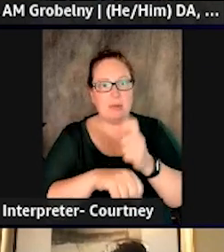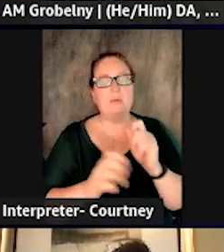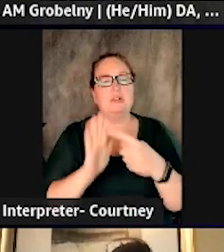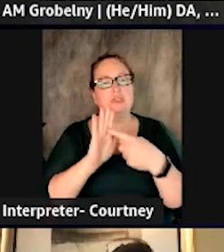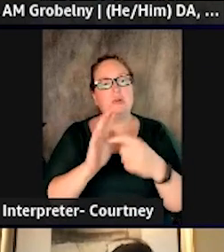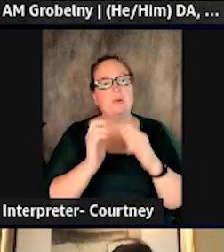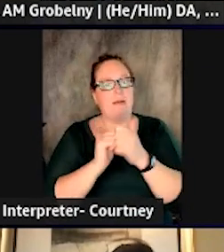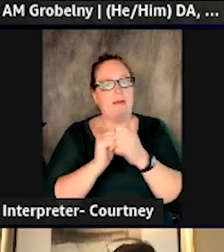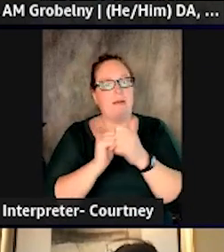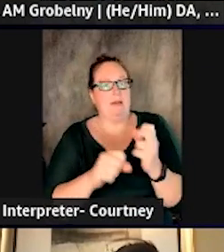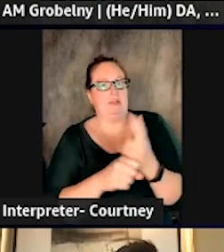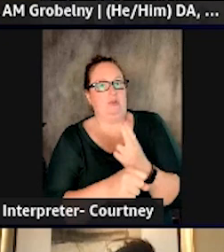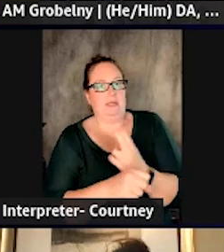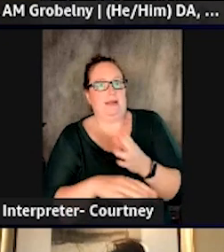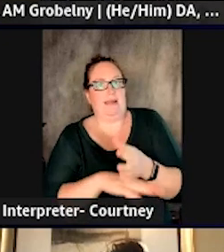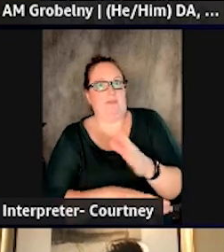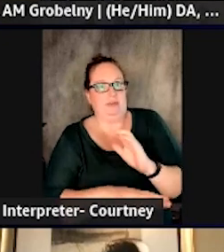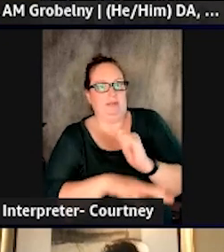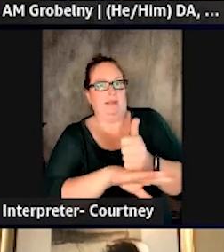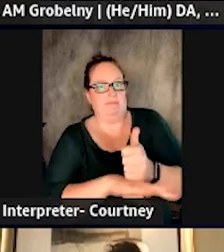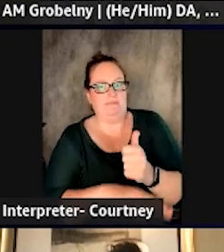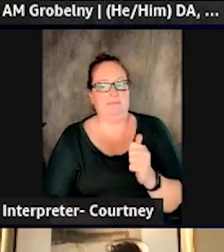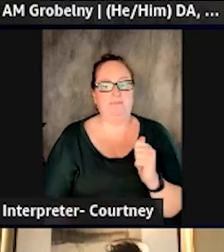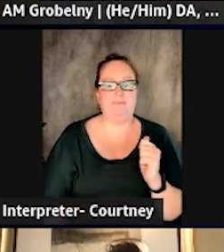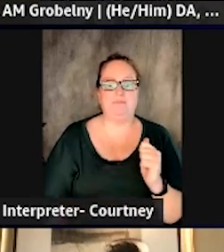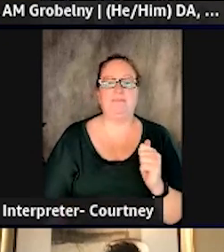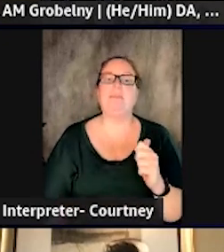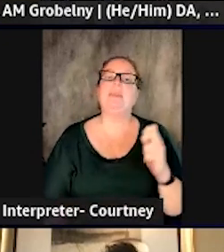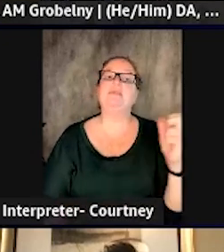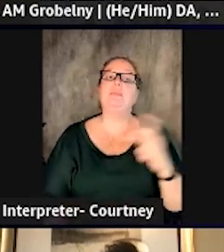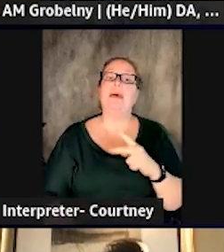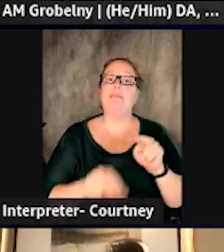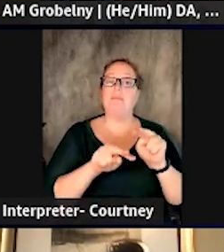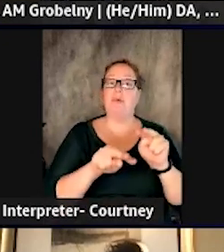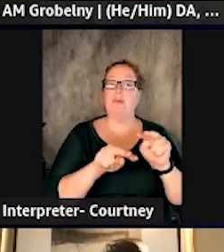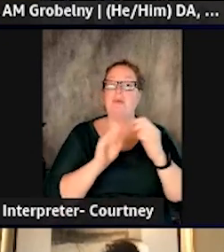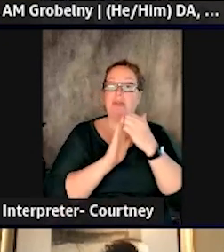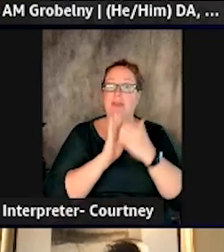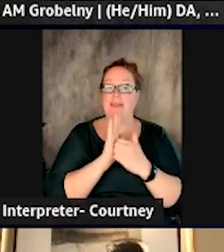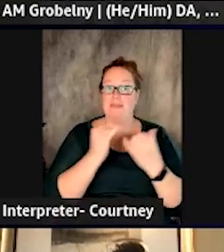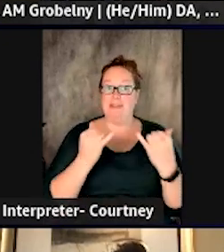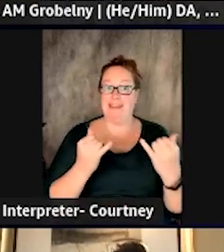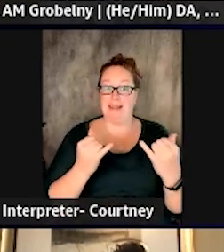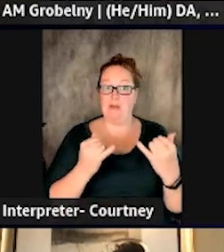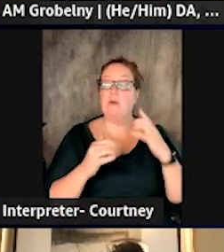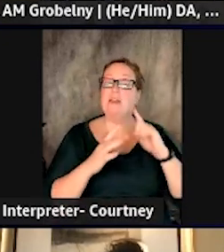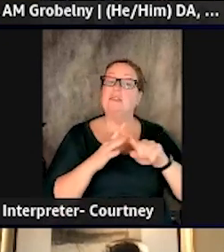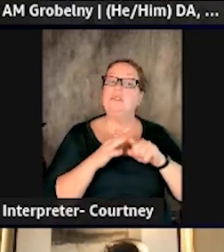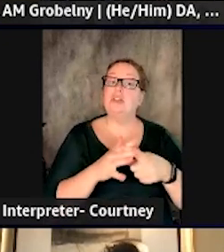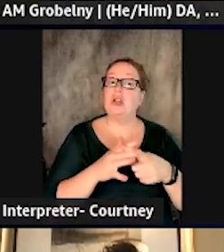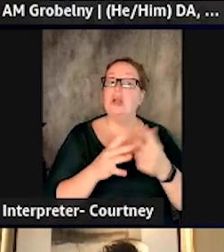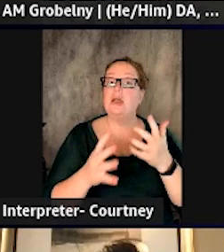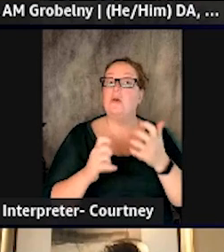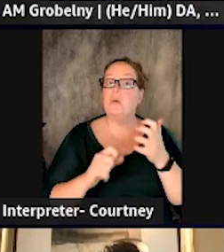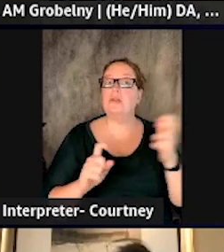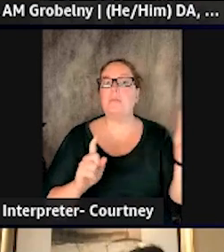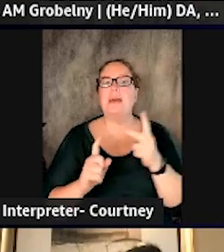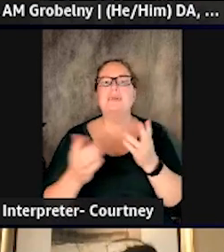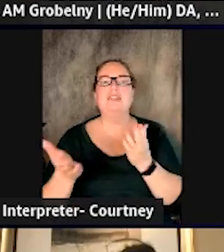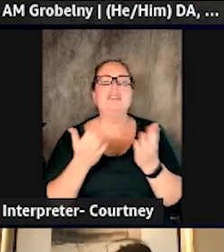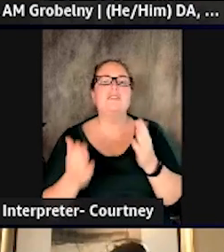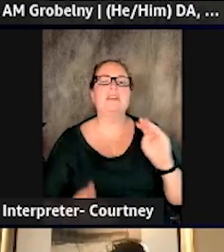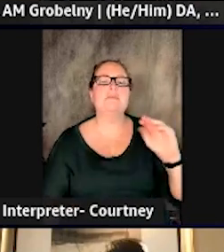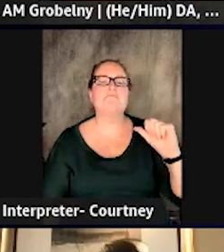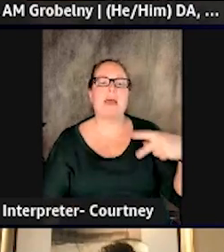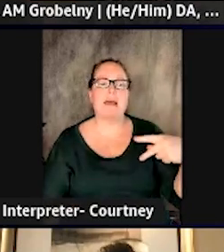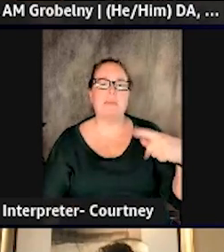set up. So I'm back in my monitoring account now. And to start with, I want to head over to the service map. So you were asking